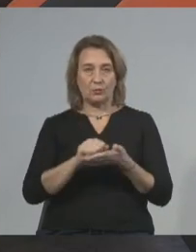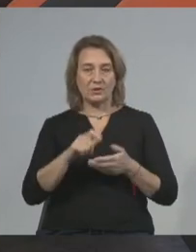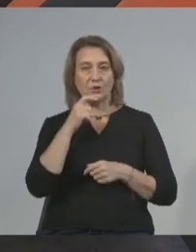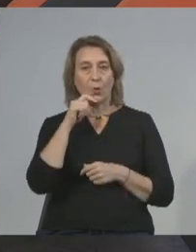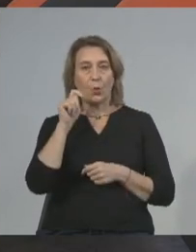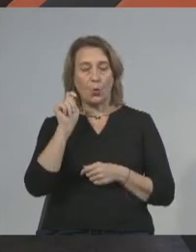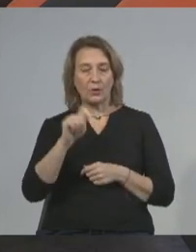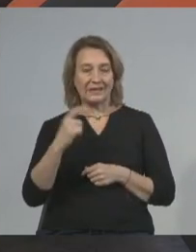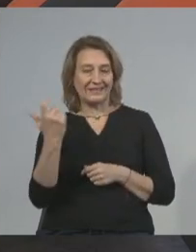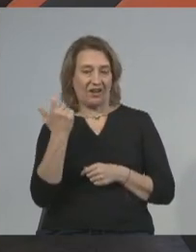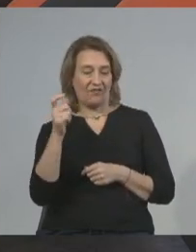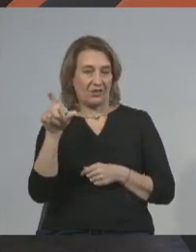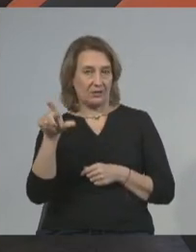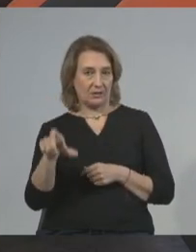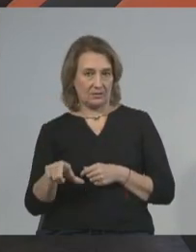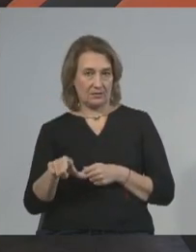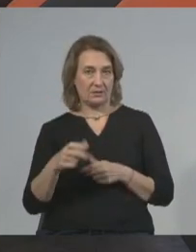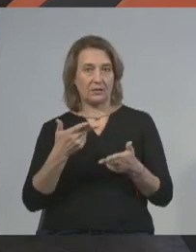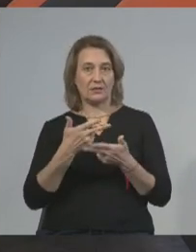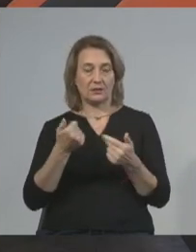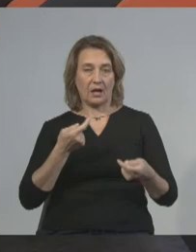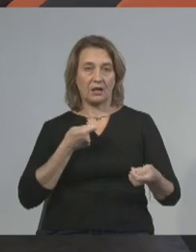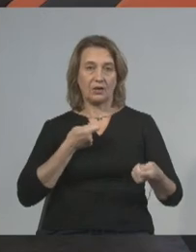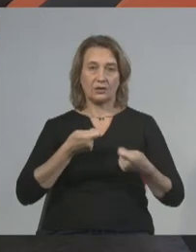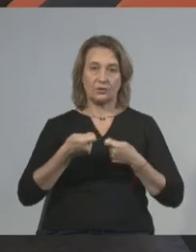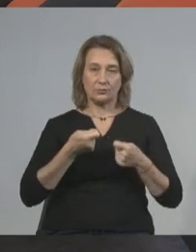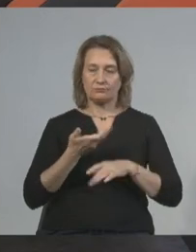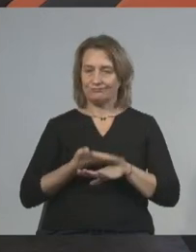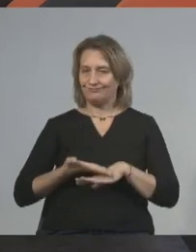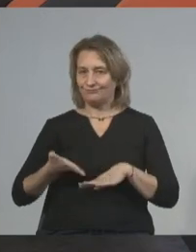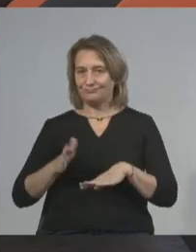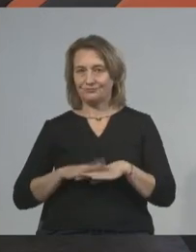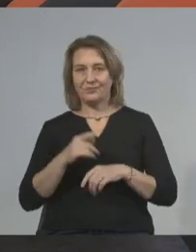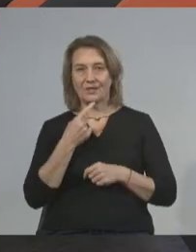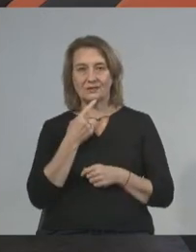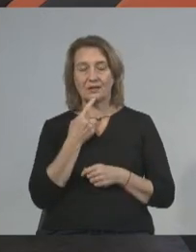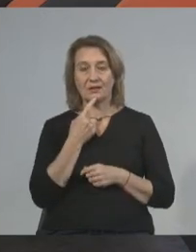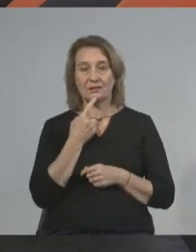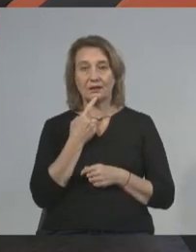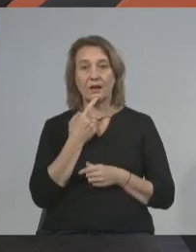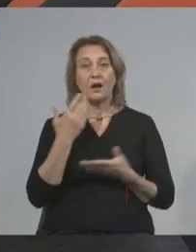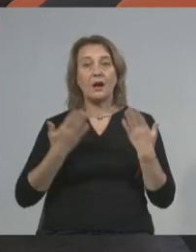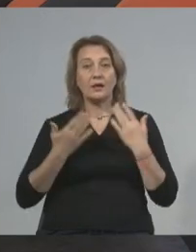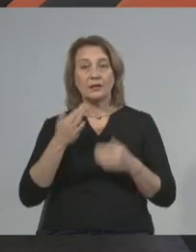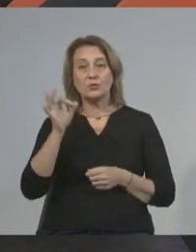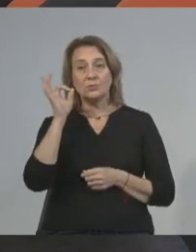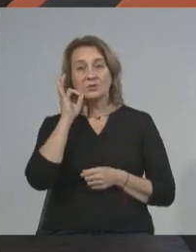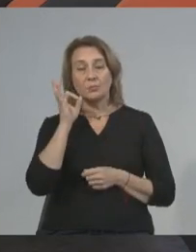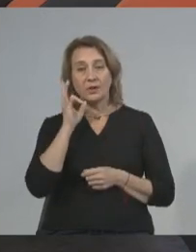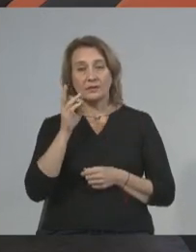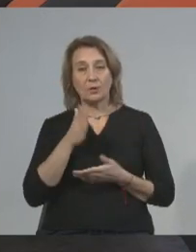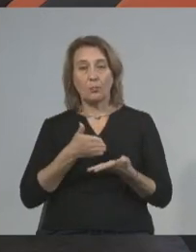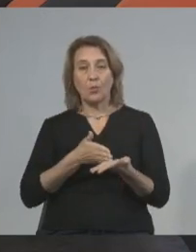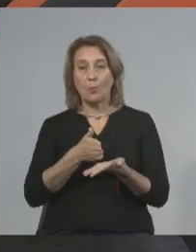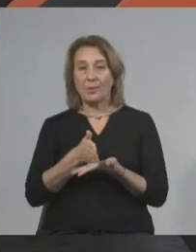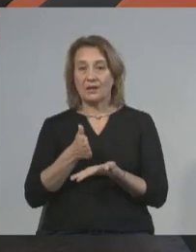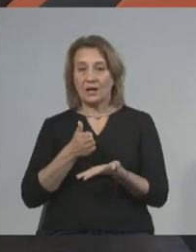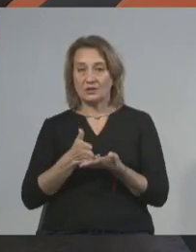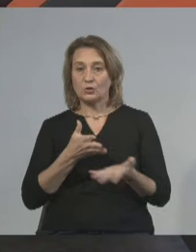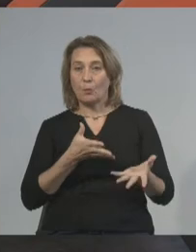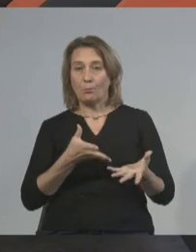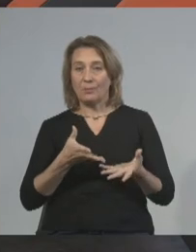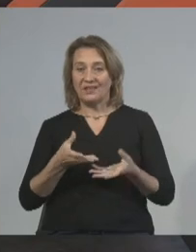within the current legislation and it's hard to regulate them and then again if we speak about the